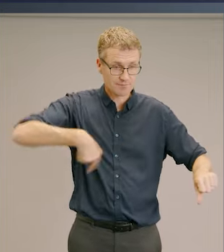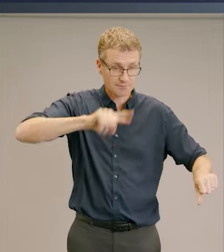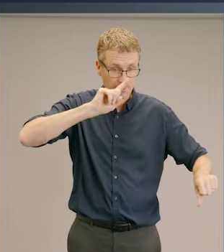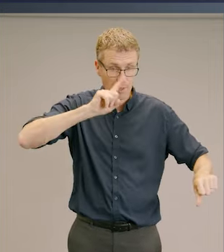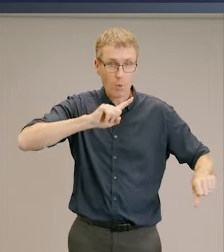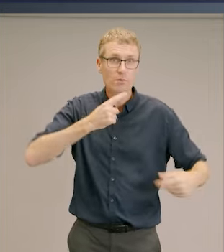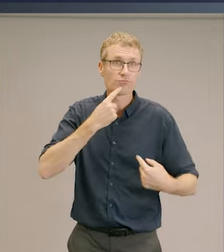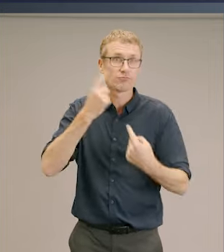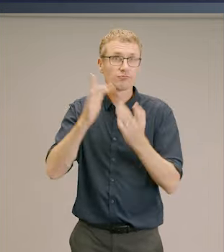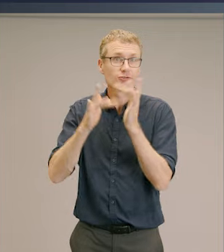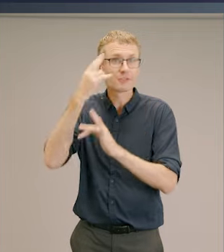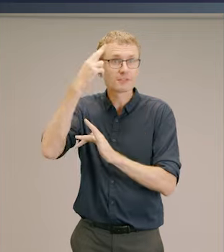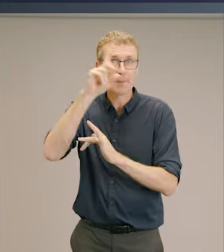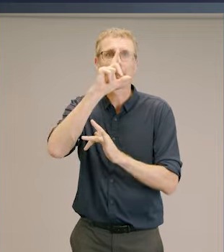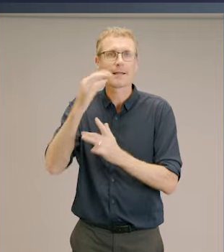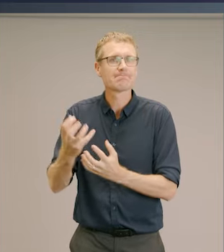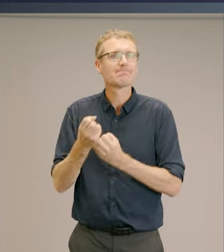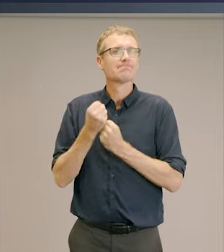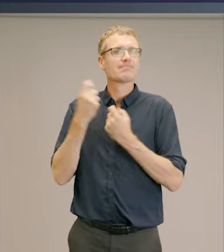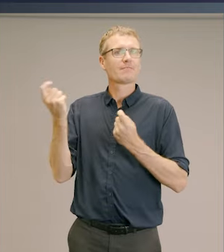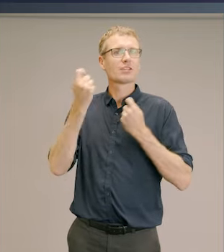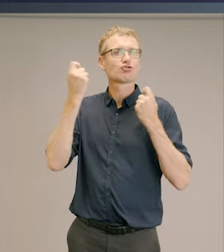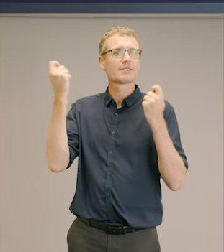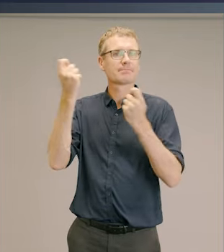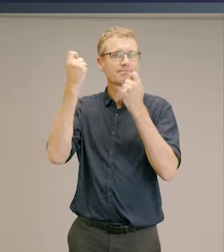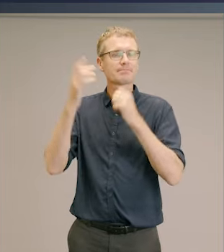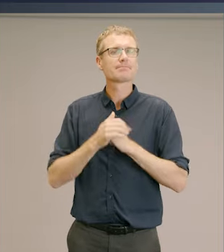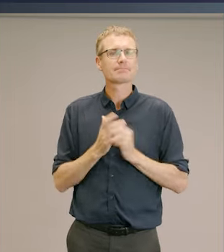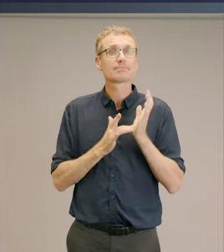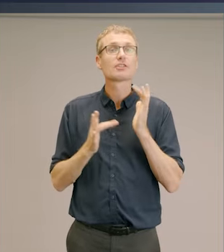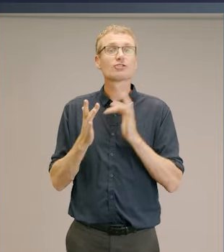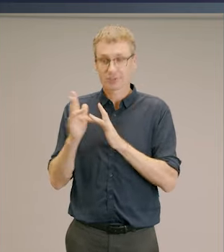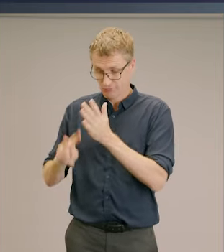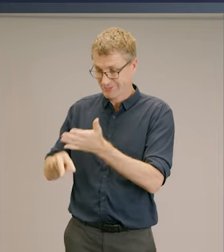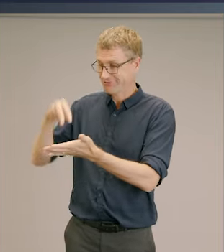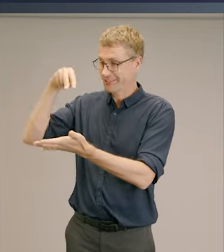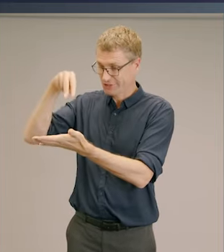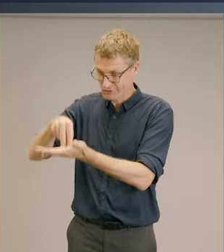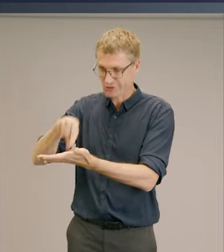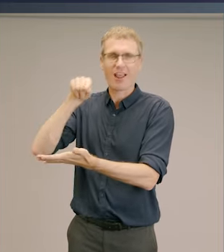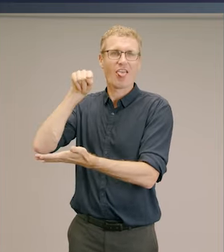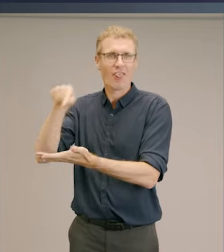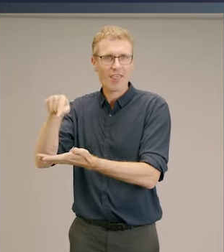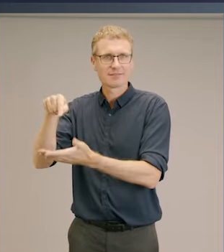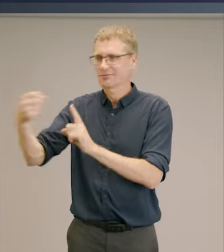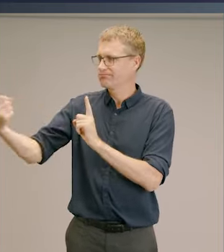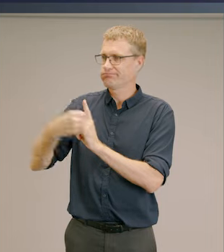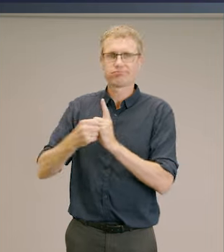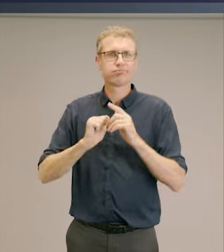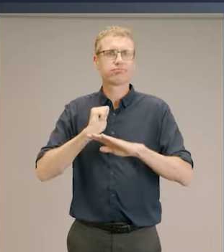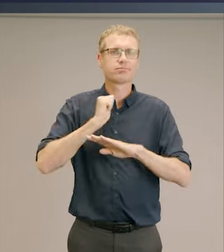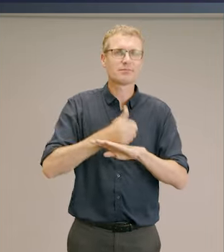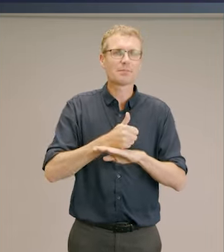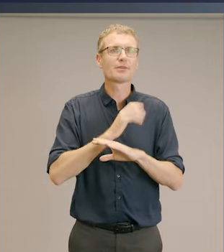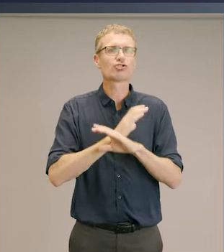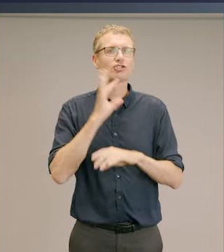by faith to anyone who calls out on the name of Jesus. It's Jesus' resurrection that our whole